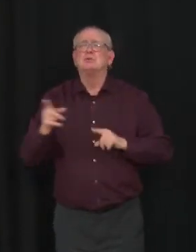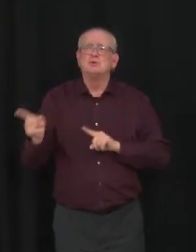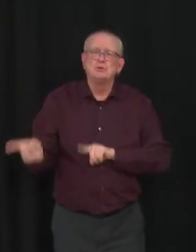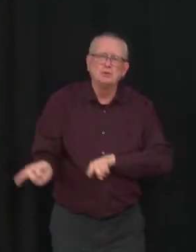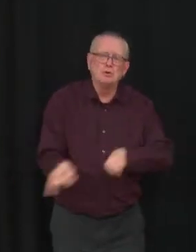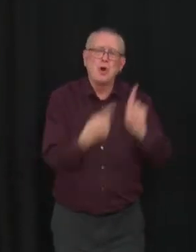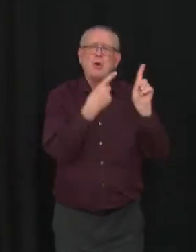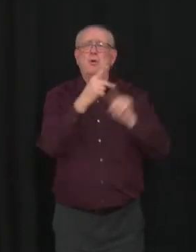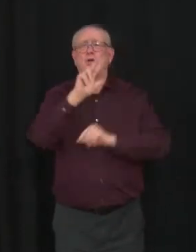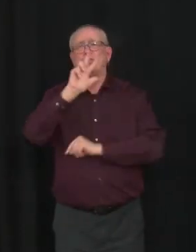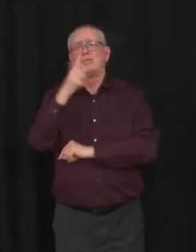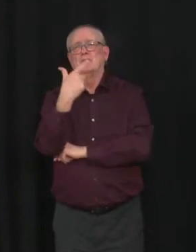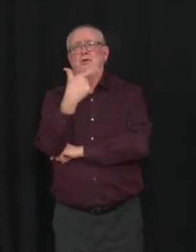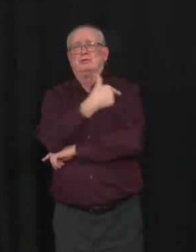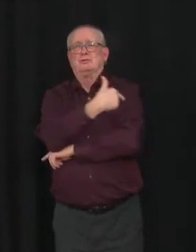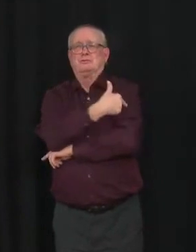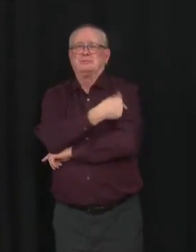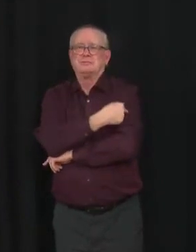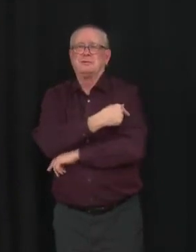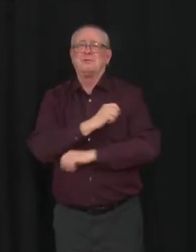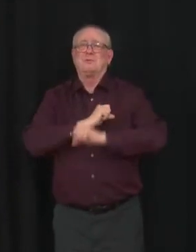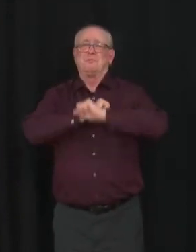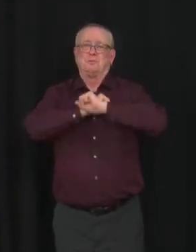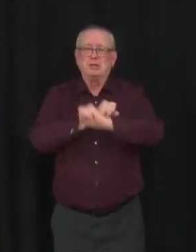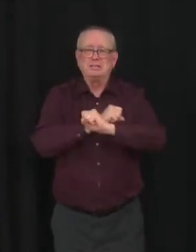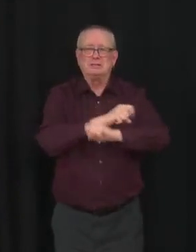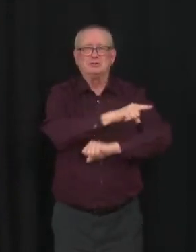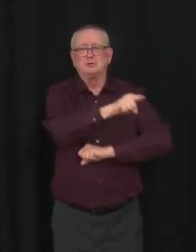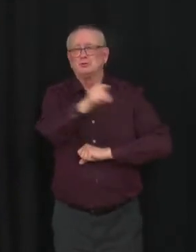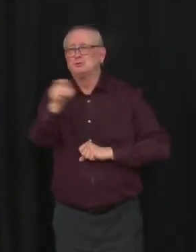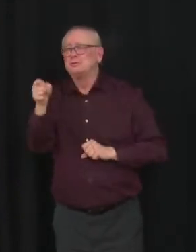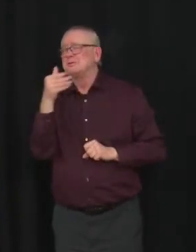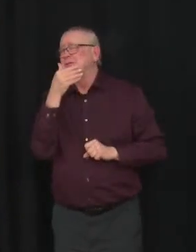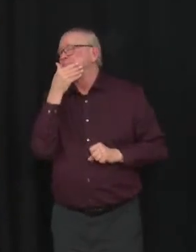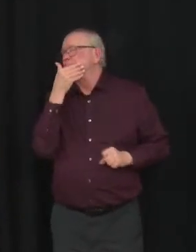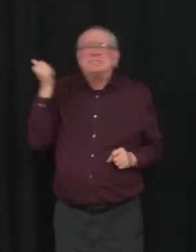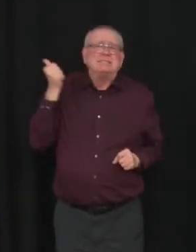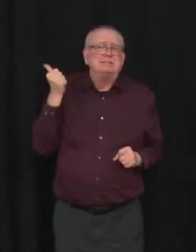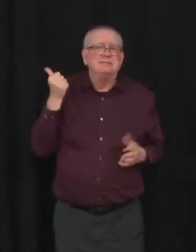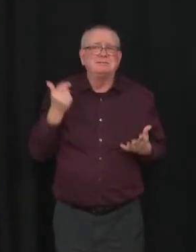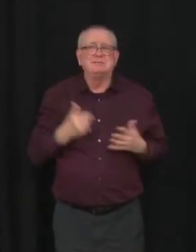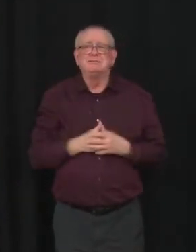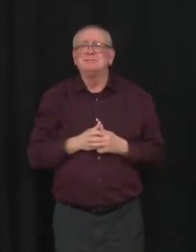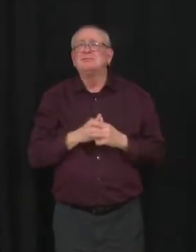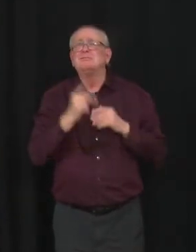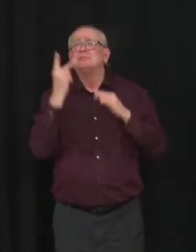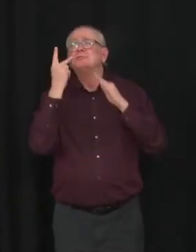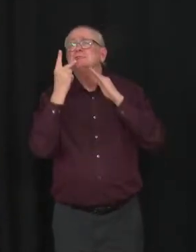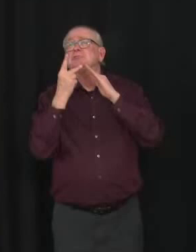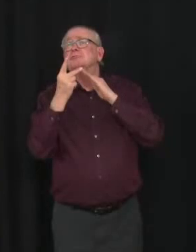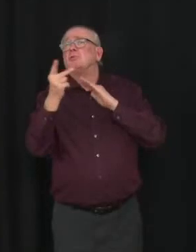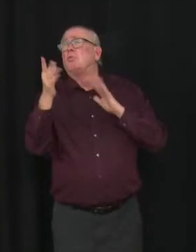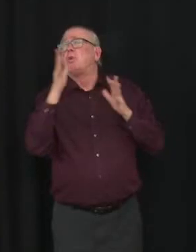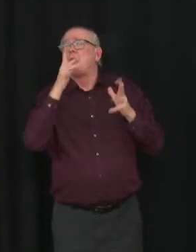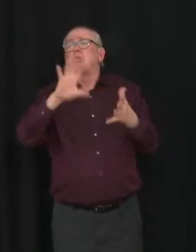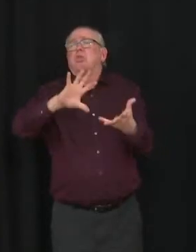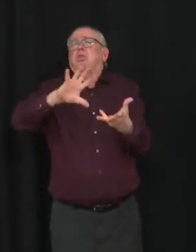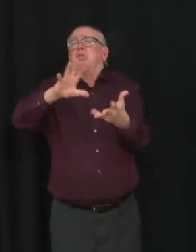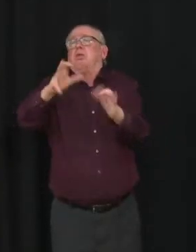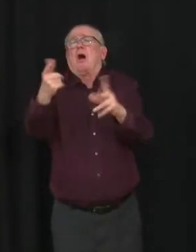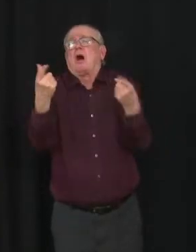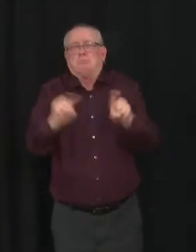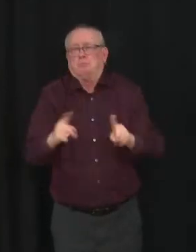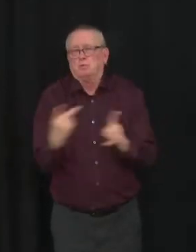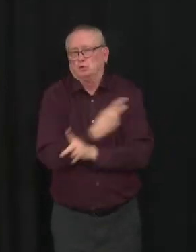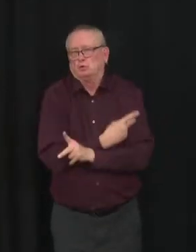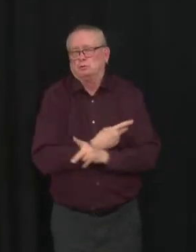you'll give yourself the best protection you can have to weather the storm of whatever's coming at us. Thank you. Operator, can you please put through the next